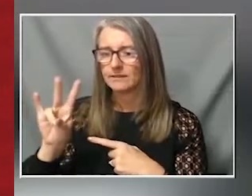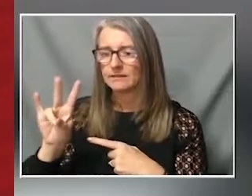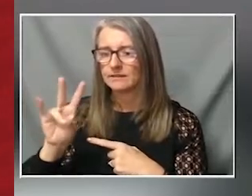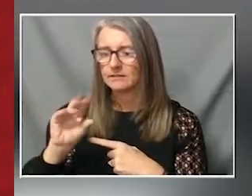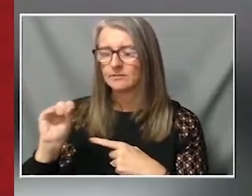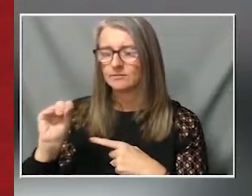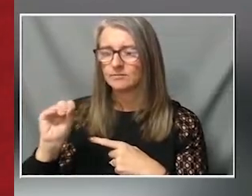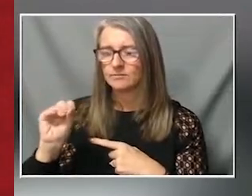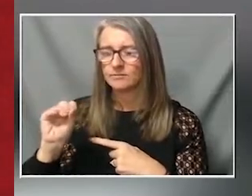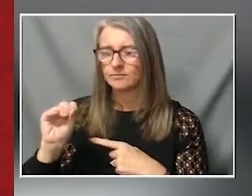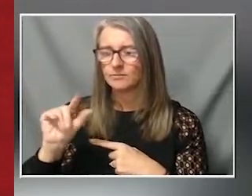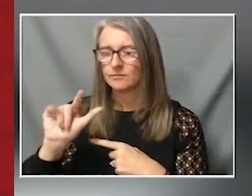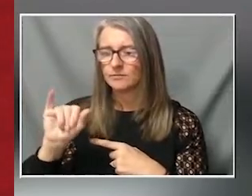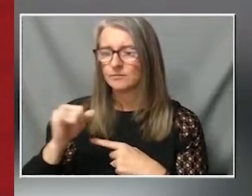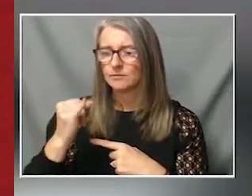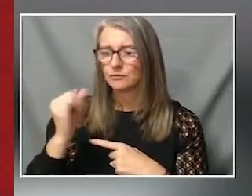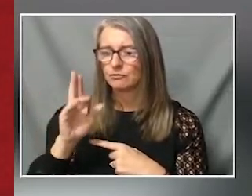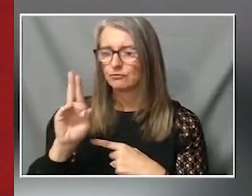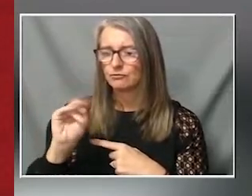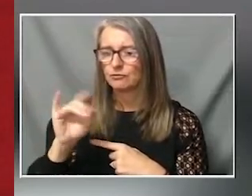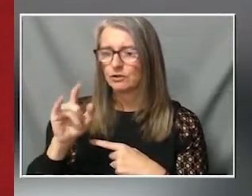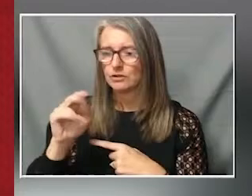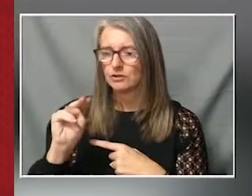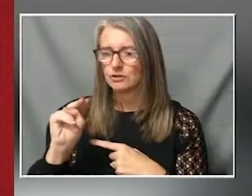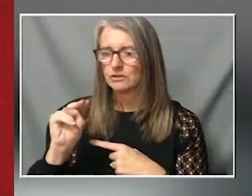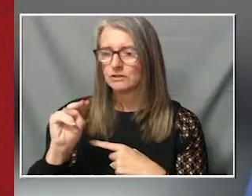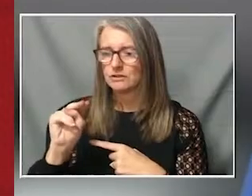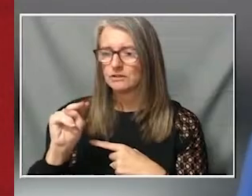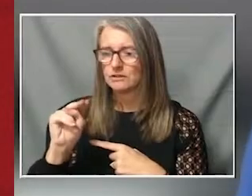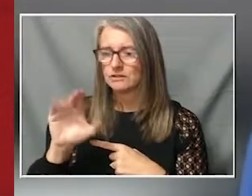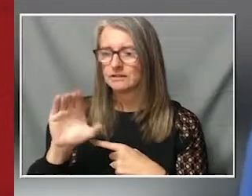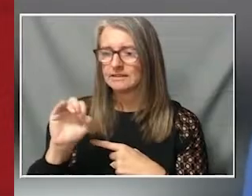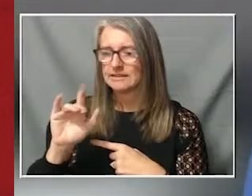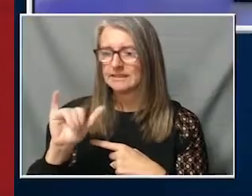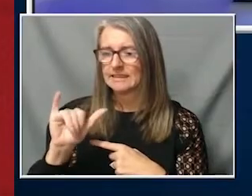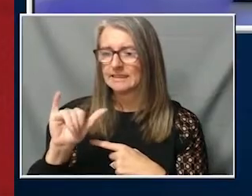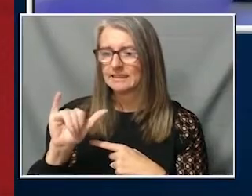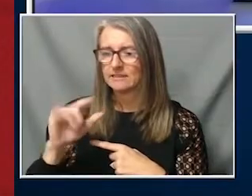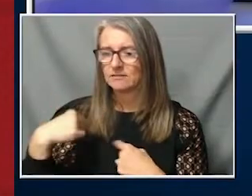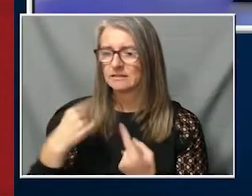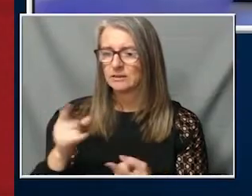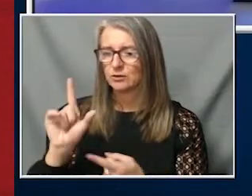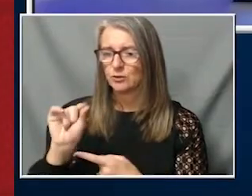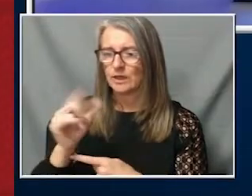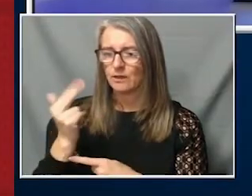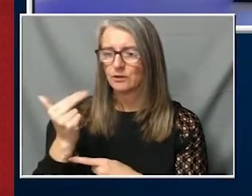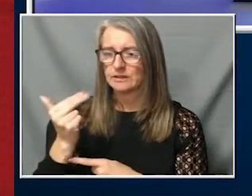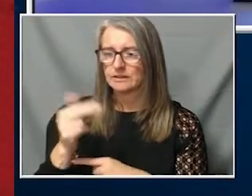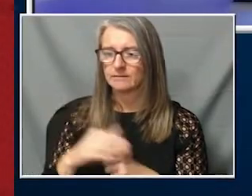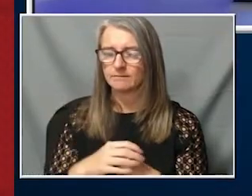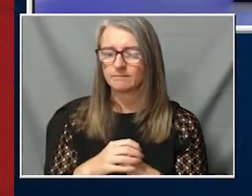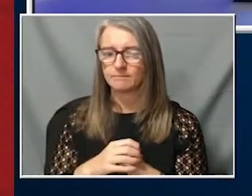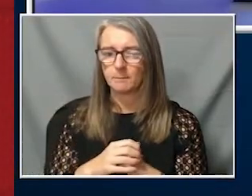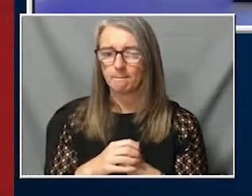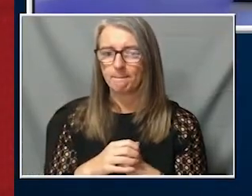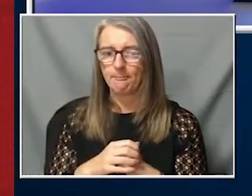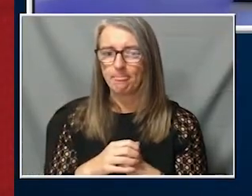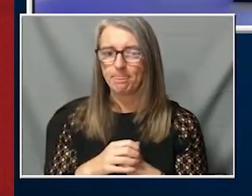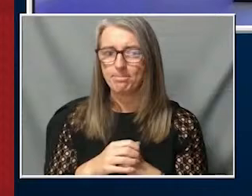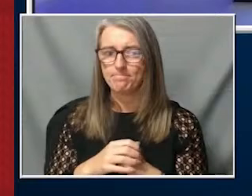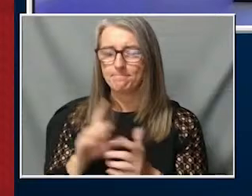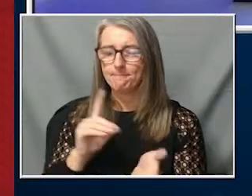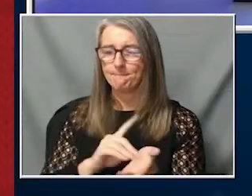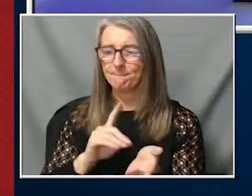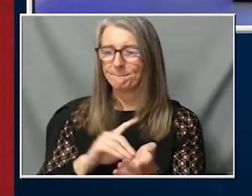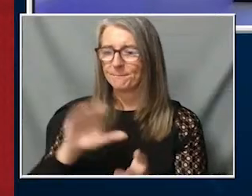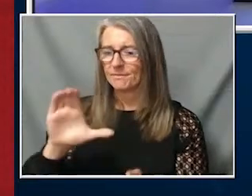and Junction City and Salina since about 2013. Dr. Castro, final thoughts from you today. Well,